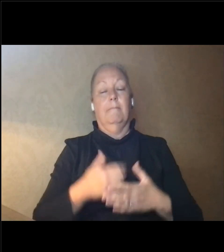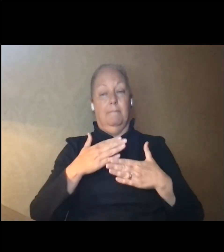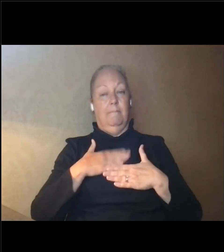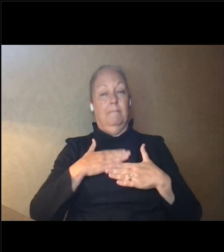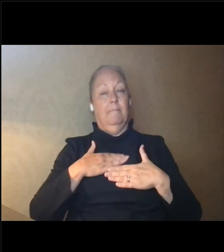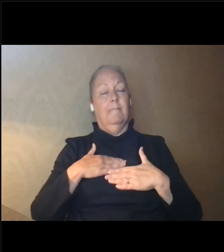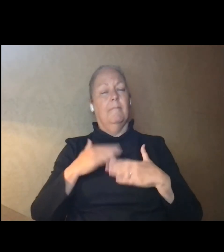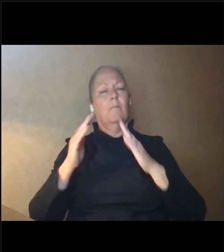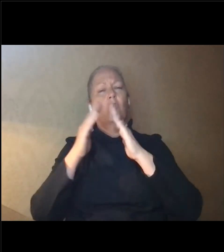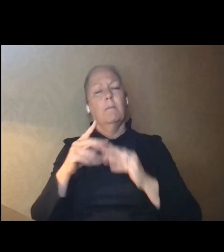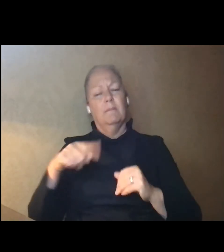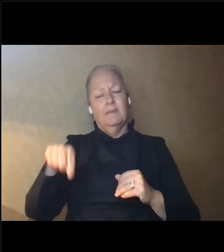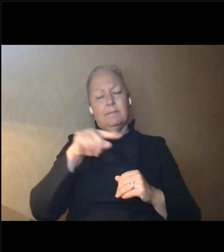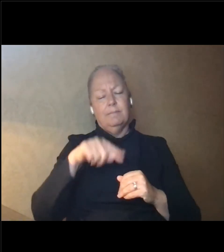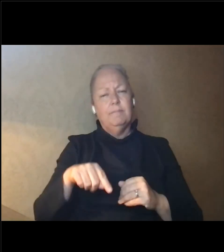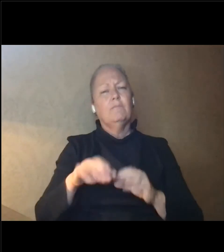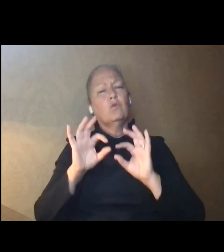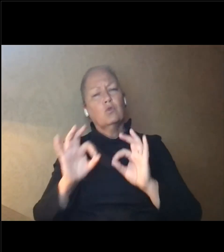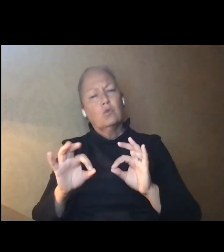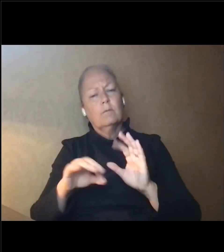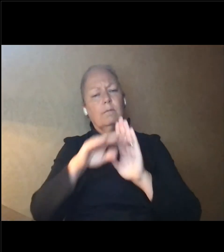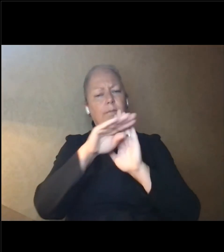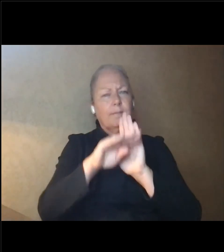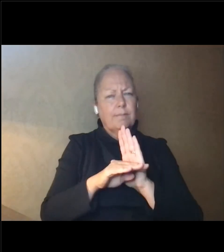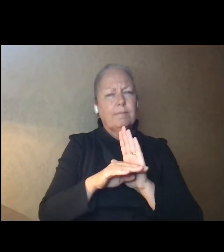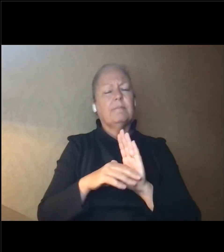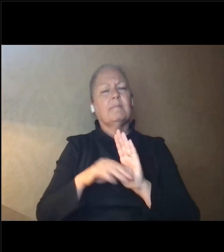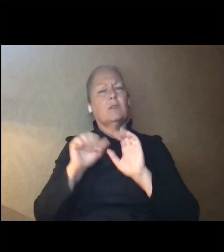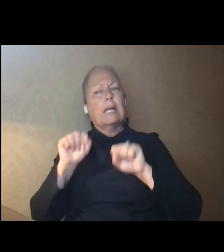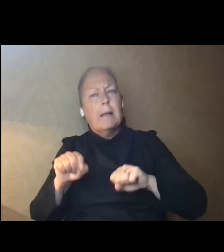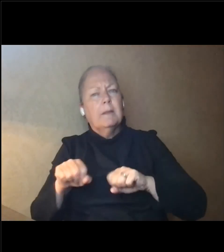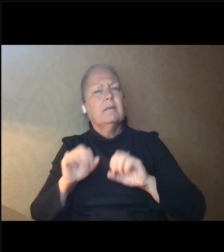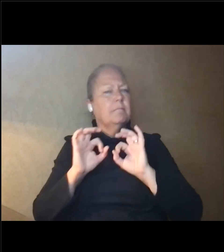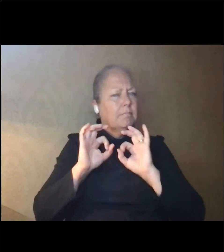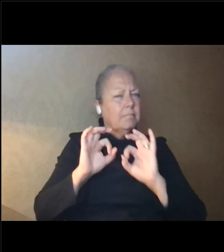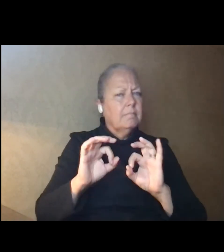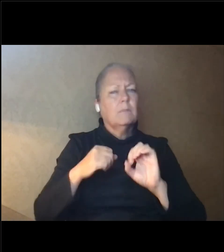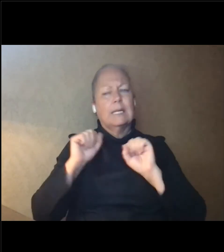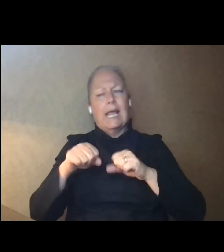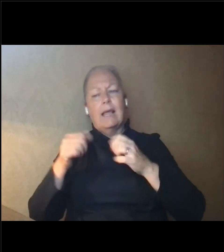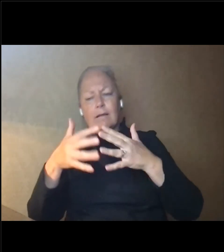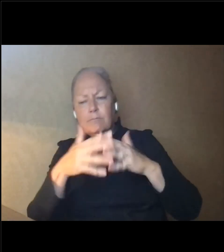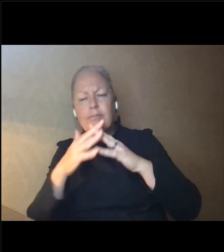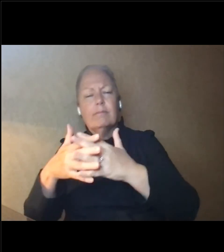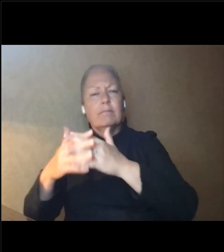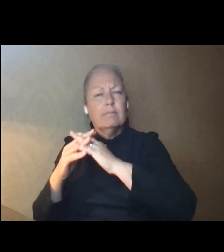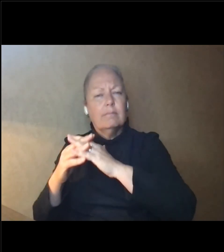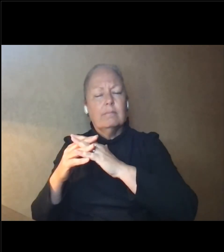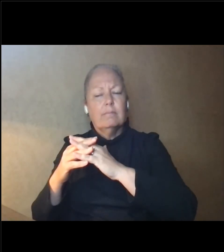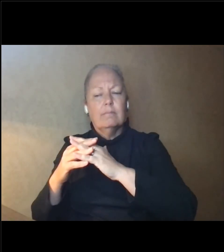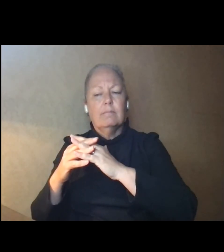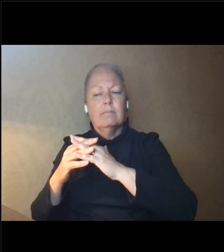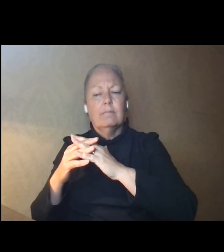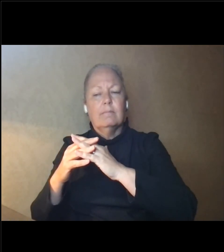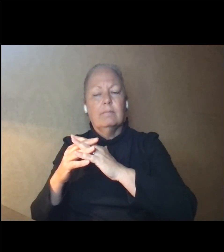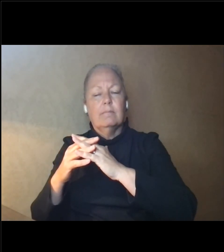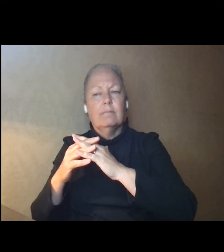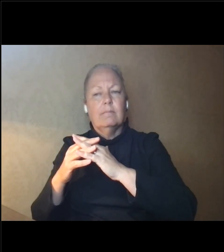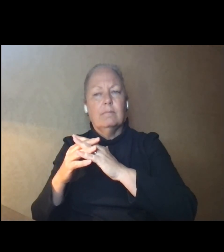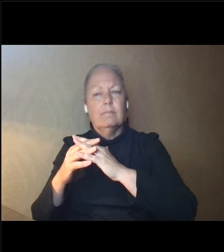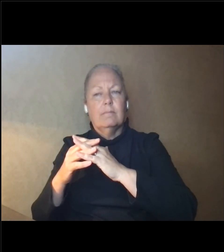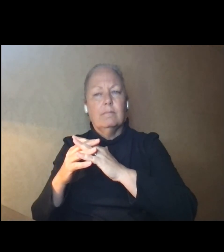good legislation, not capacities to implement those legislations. Supposed to be we have a